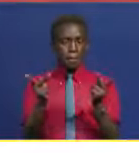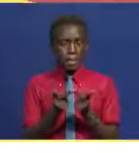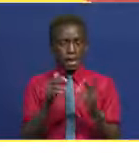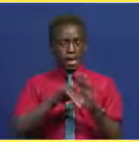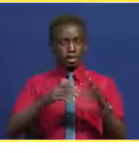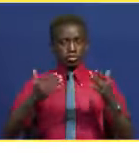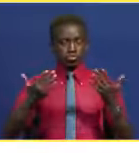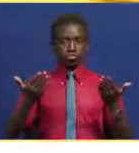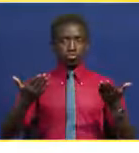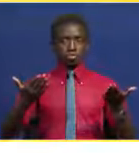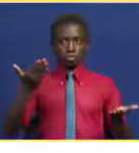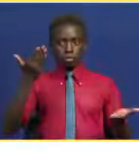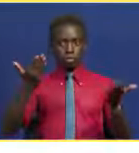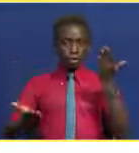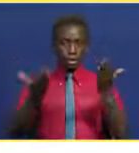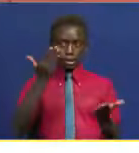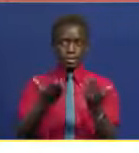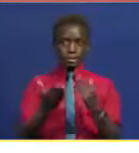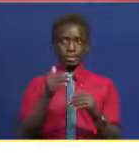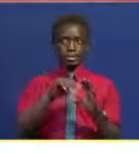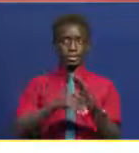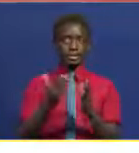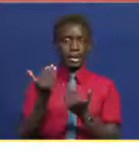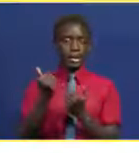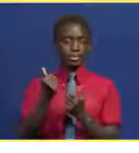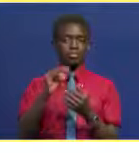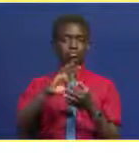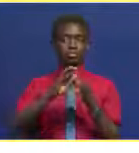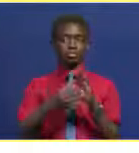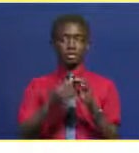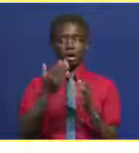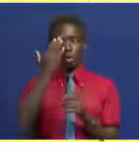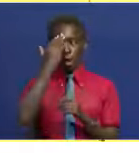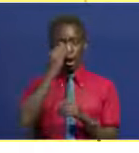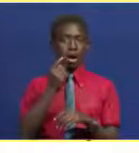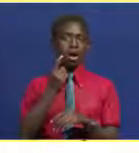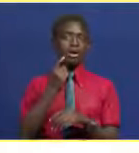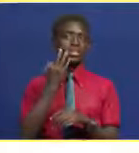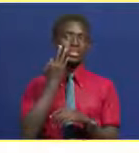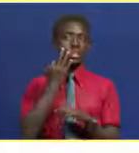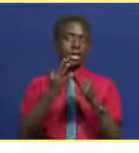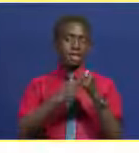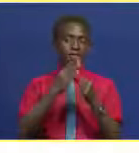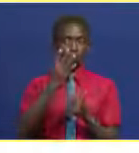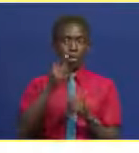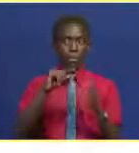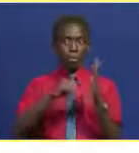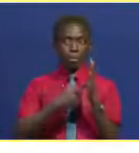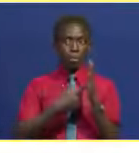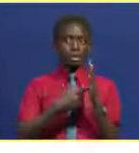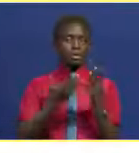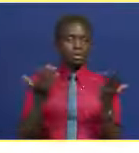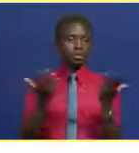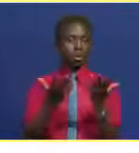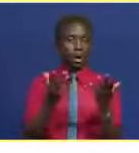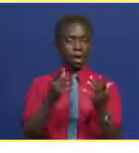in the upcoming Paris Olympic Games after amassing 384 points in the rankings from the continental